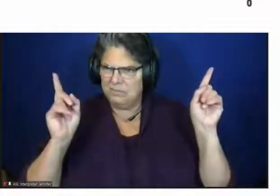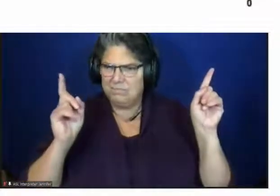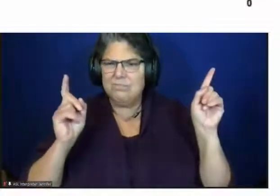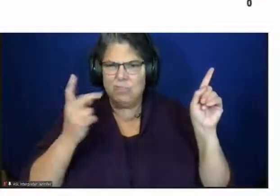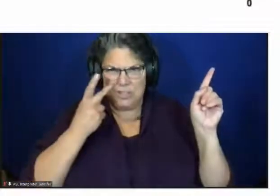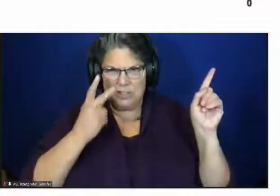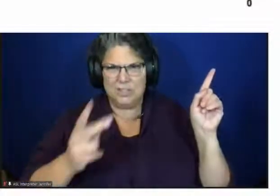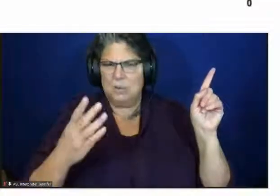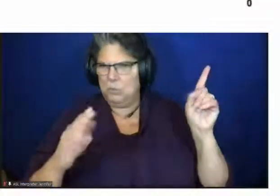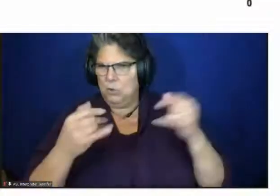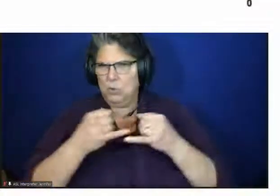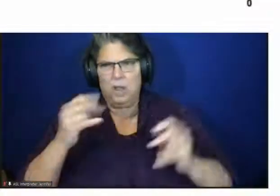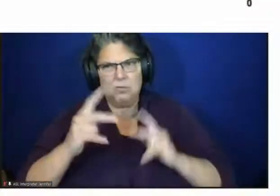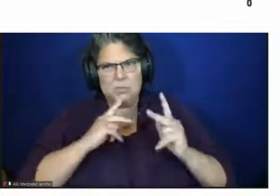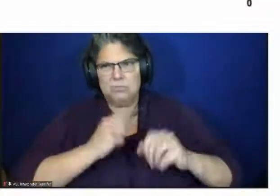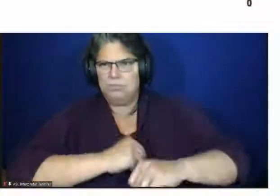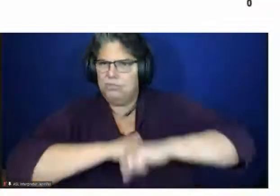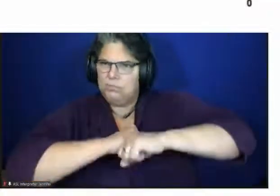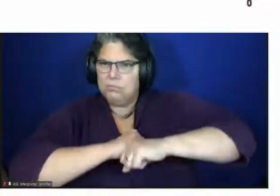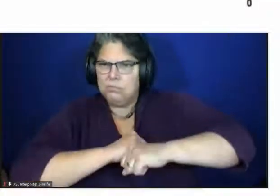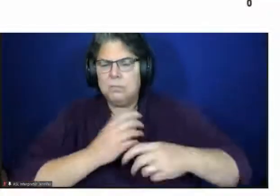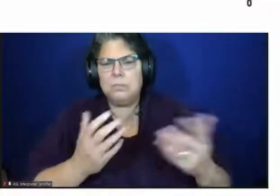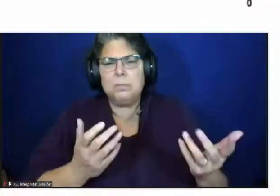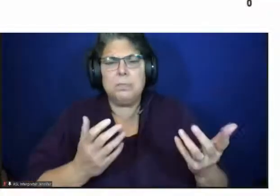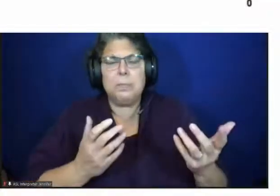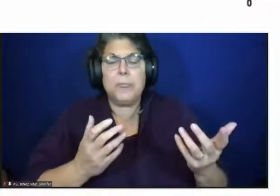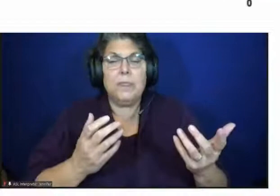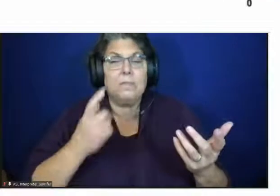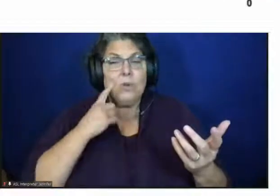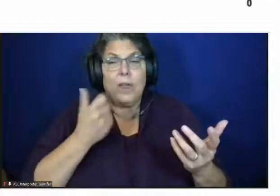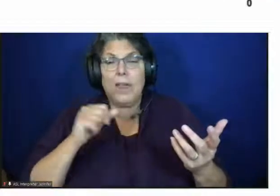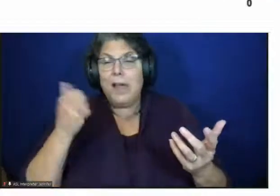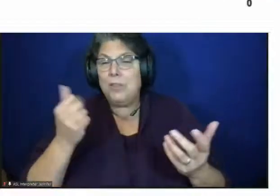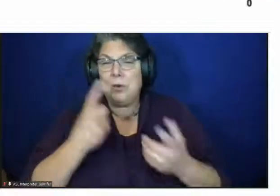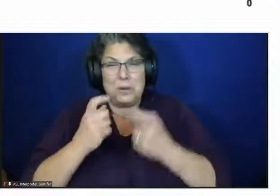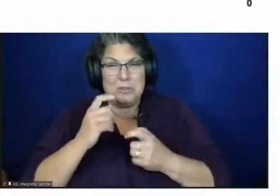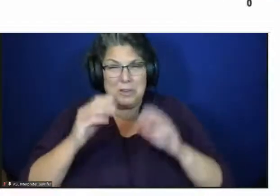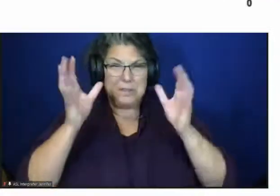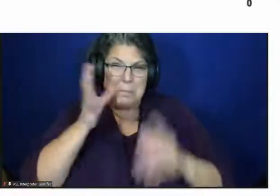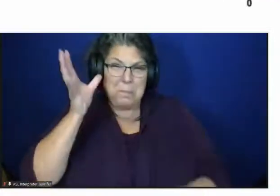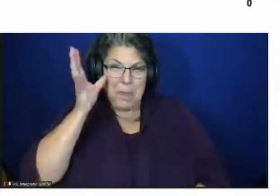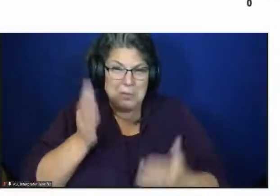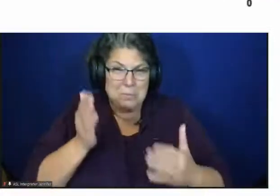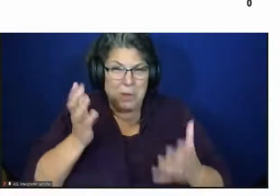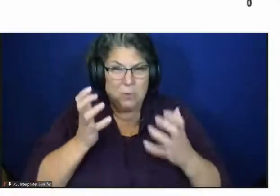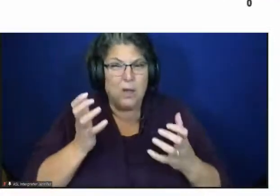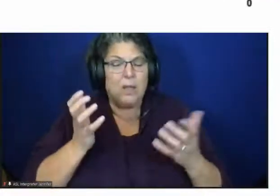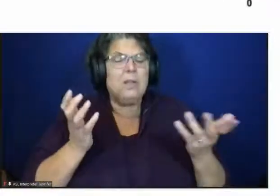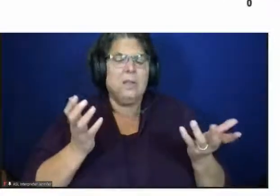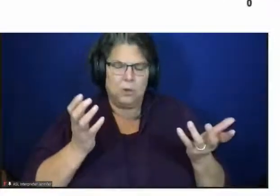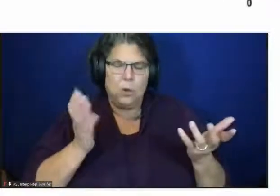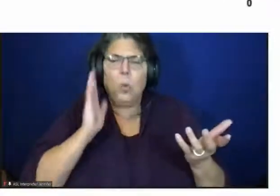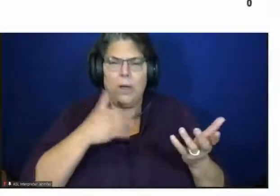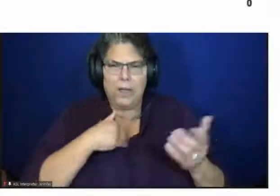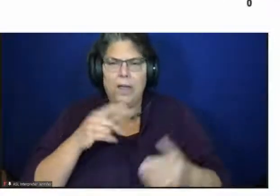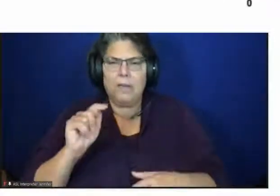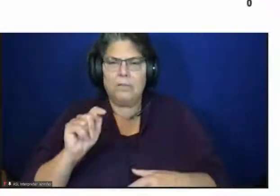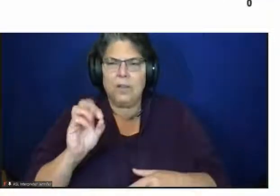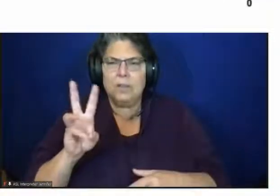protection. So also to answer any other questions the parents may have, we will be having a town hall